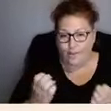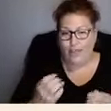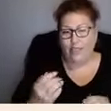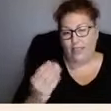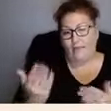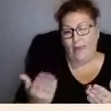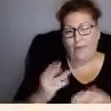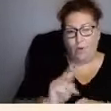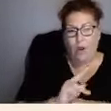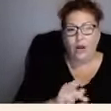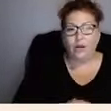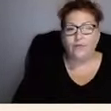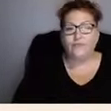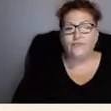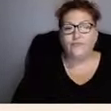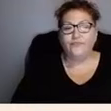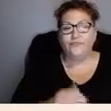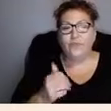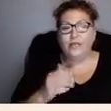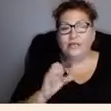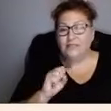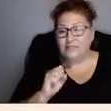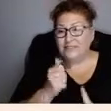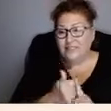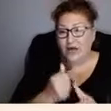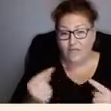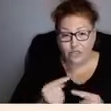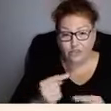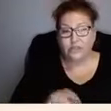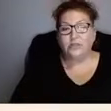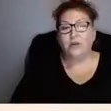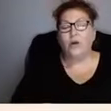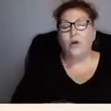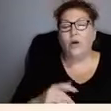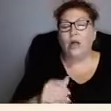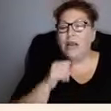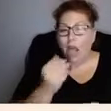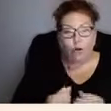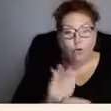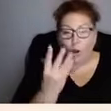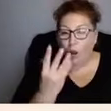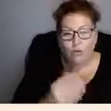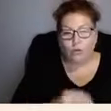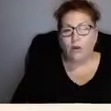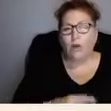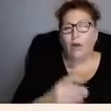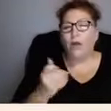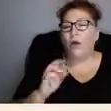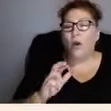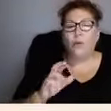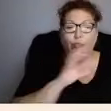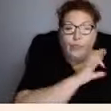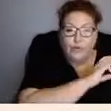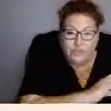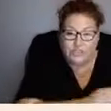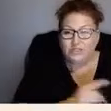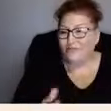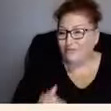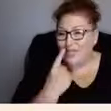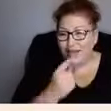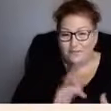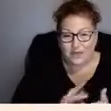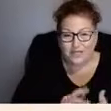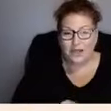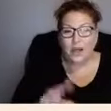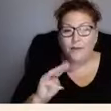not due to failure to thrive. Bruises from taking certain medications, such as blood thinners. Mongolian spots, which occur sometimes